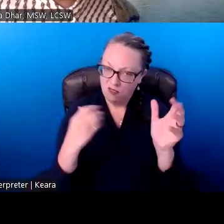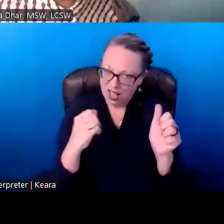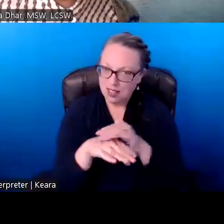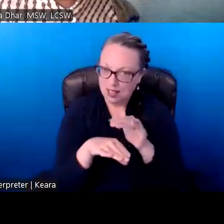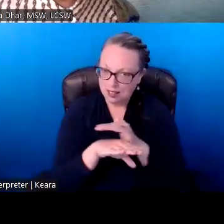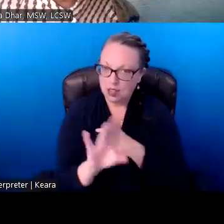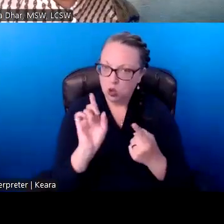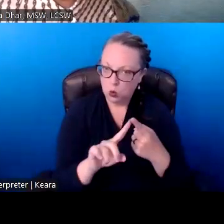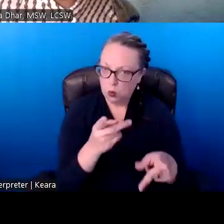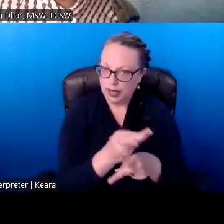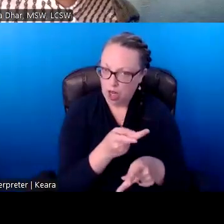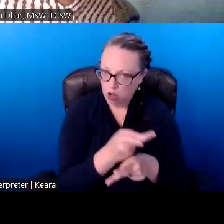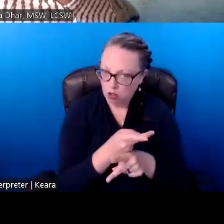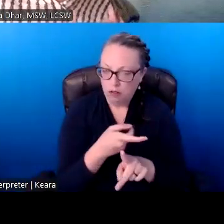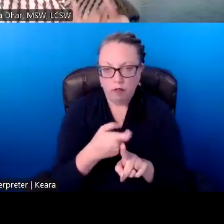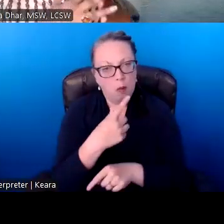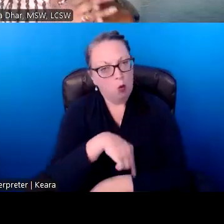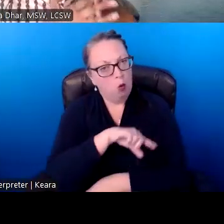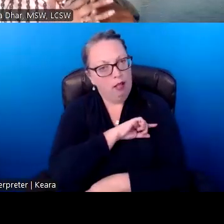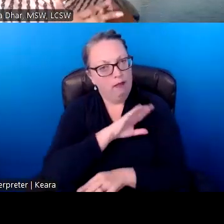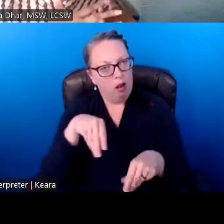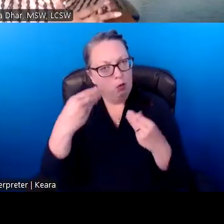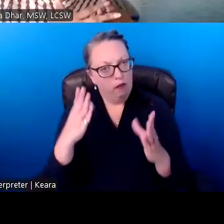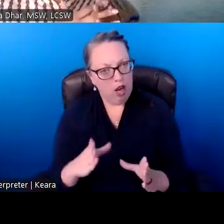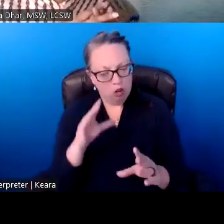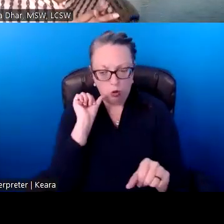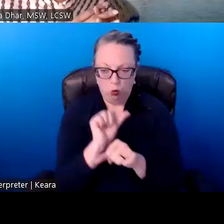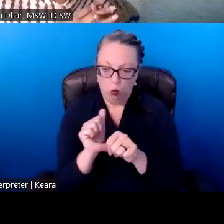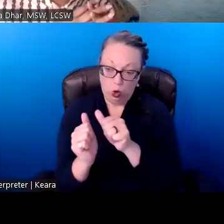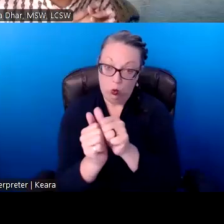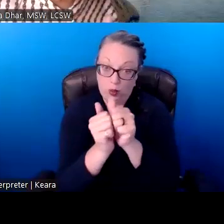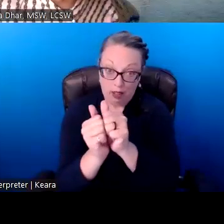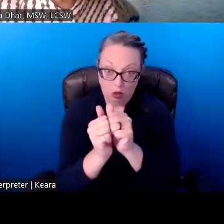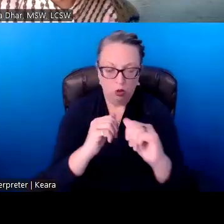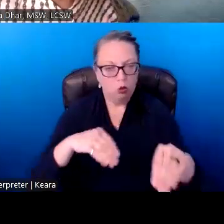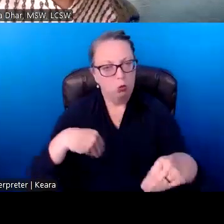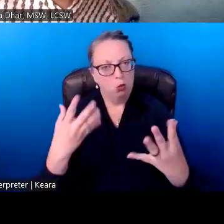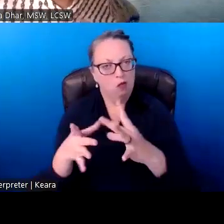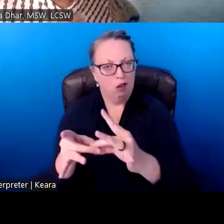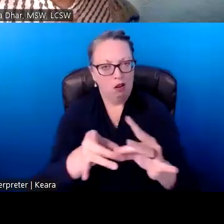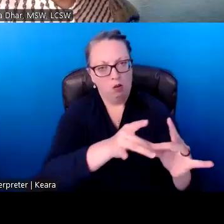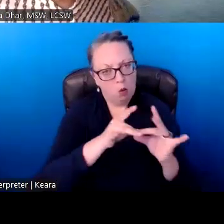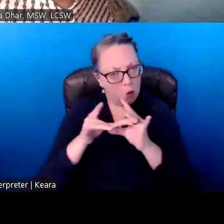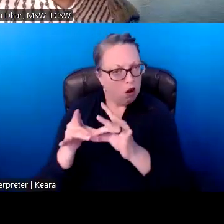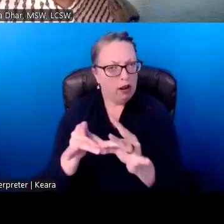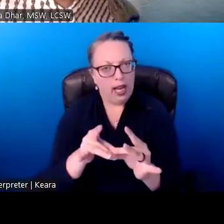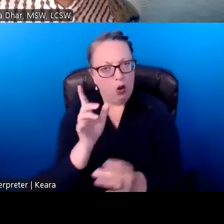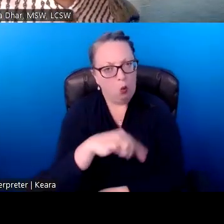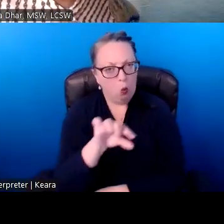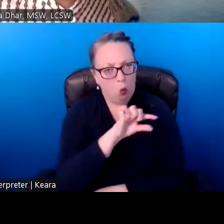qualified providers who work together to provide coordinated,